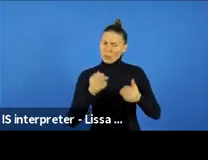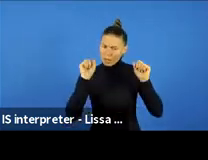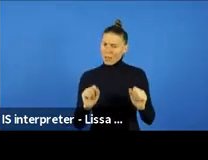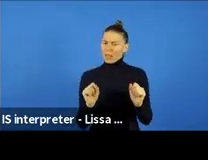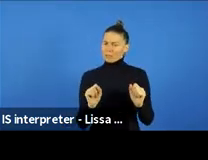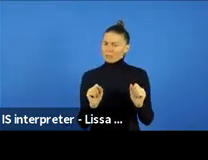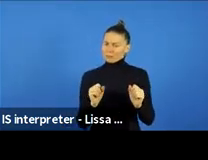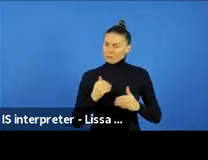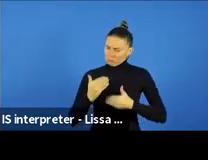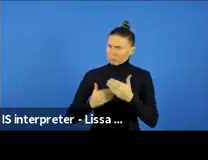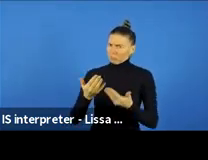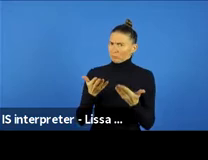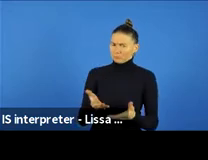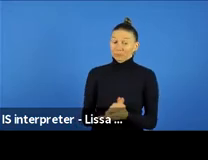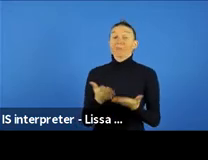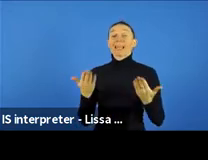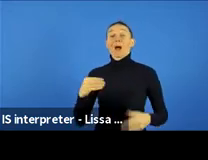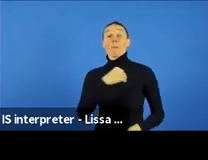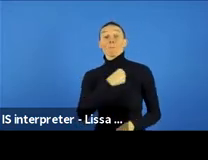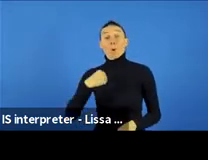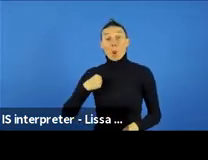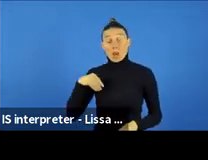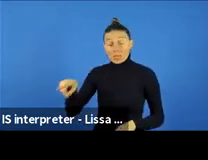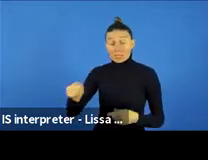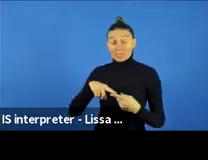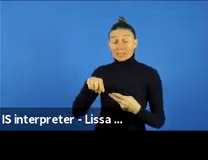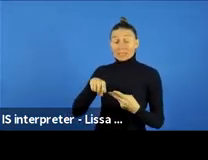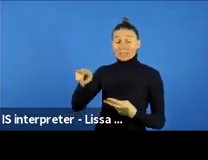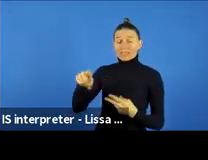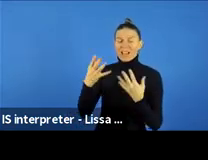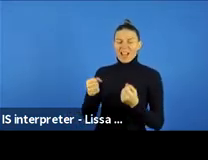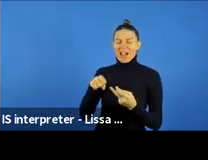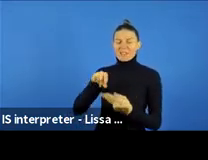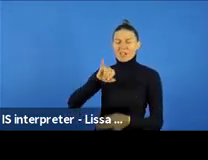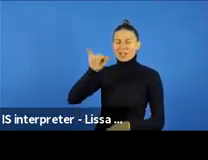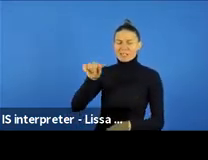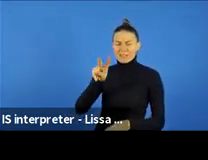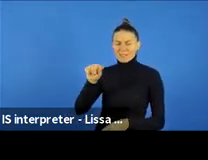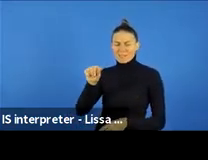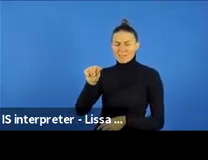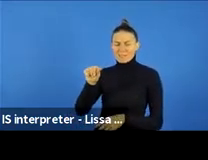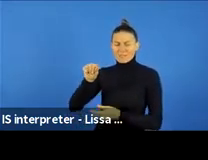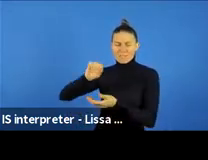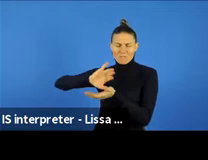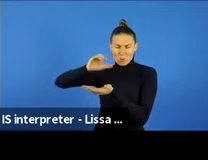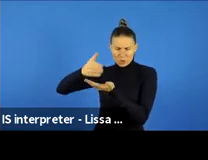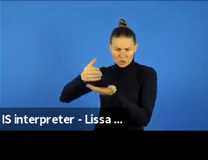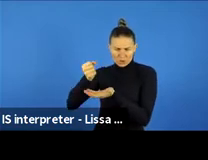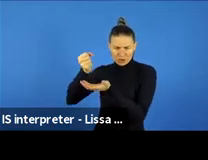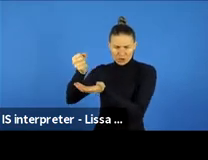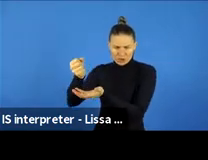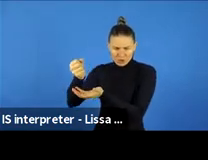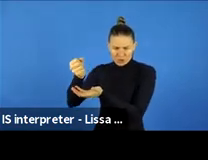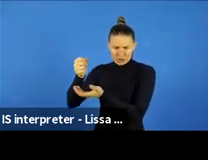are introducing in Poland with the Java and Imago Foundation. We are actually working through the European